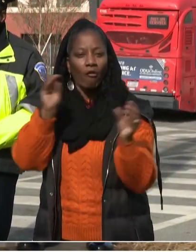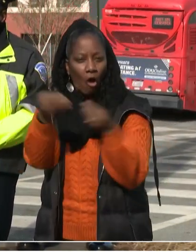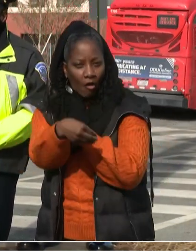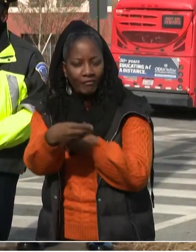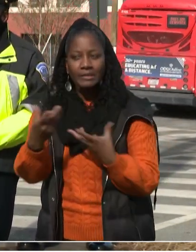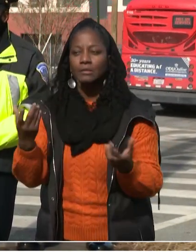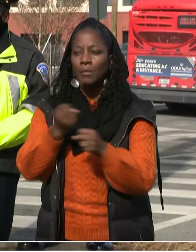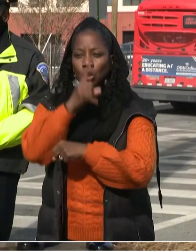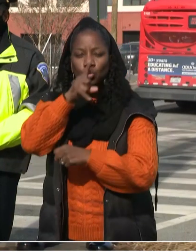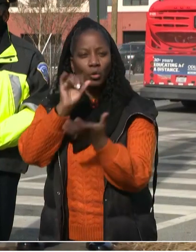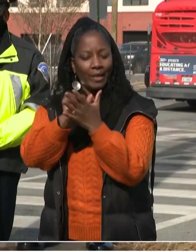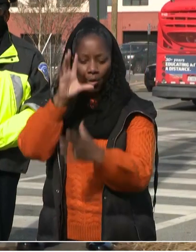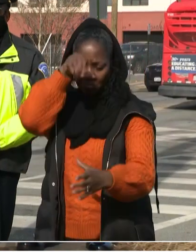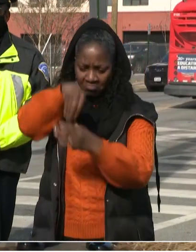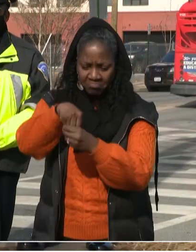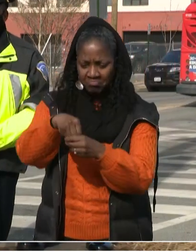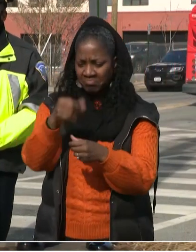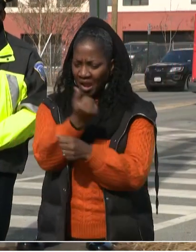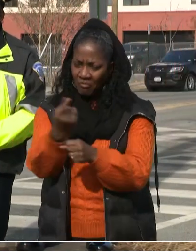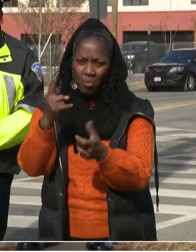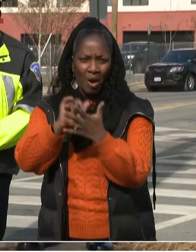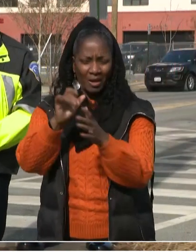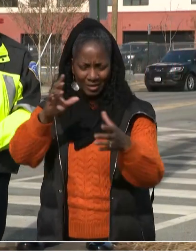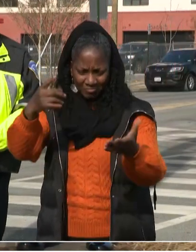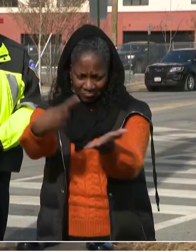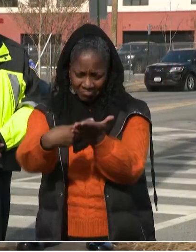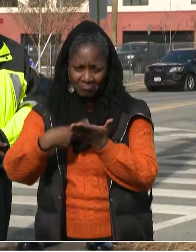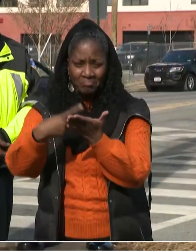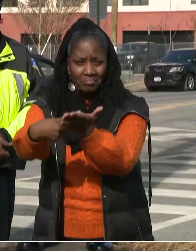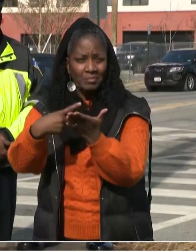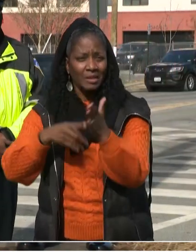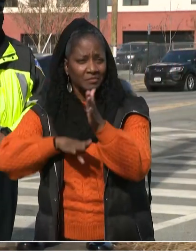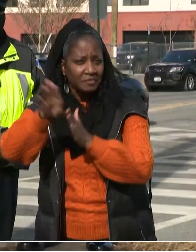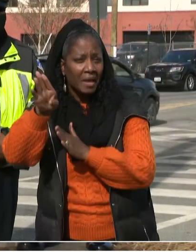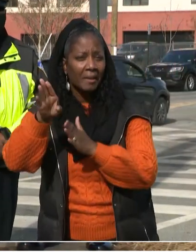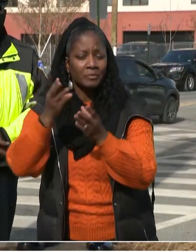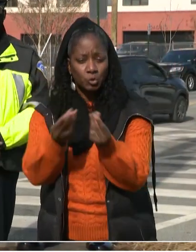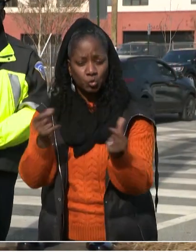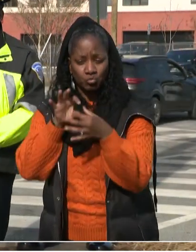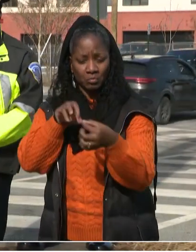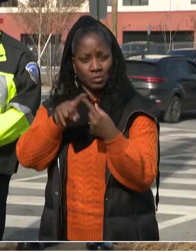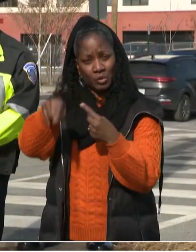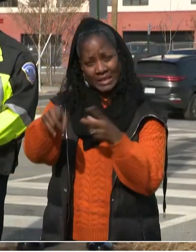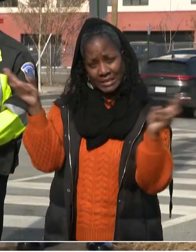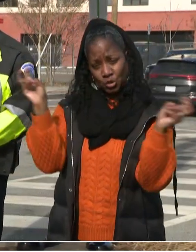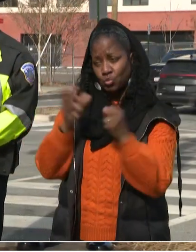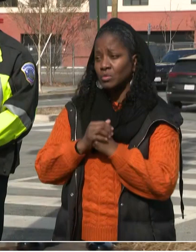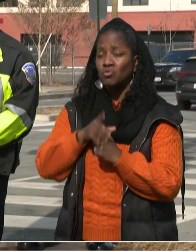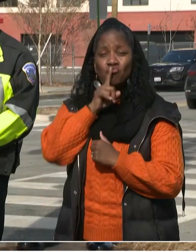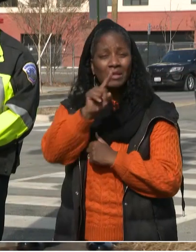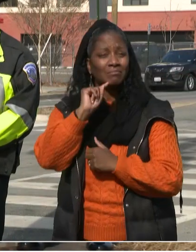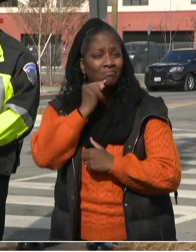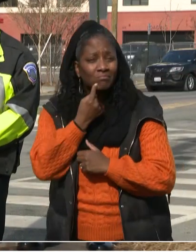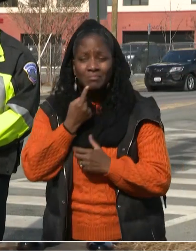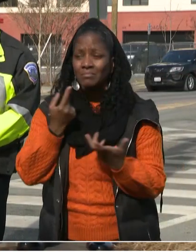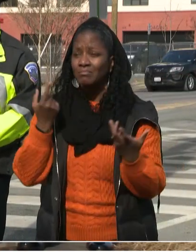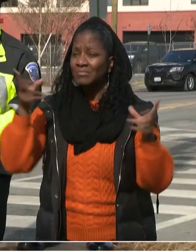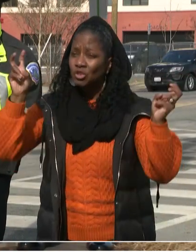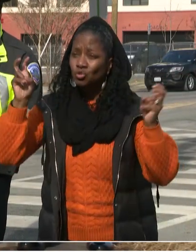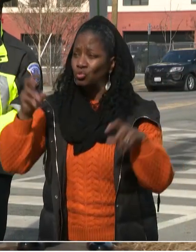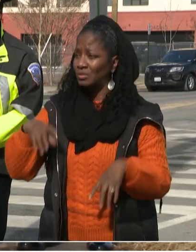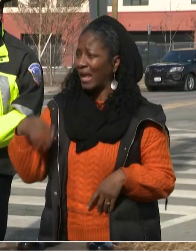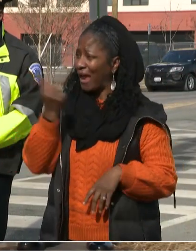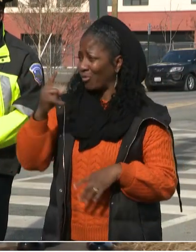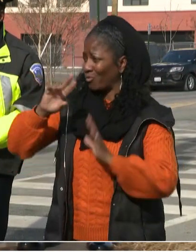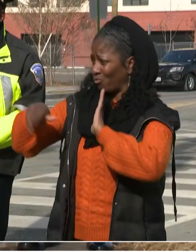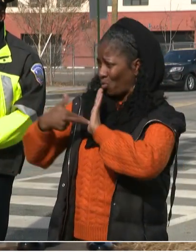the table and to come up to with solutions on these issues. But these are real serious issues, and again, everyone has a